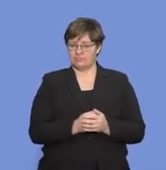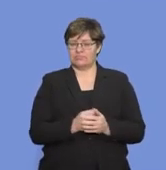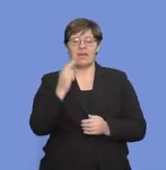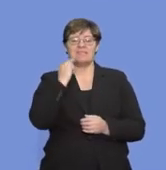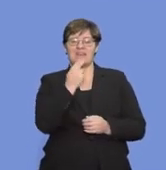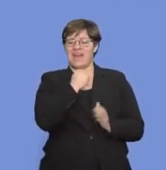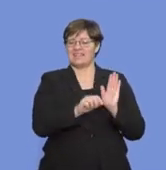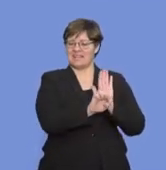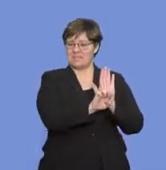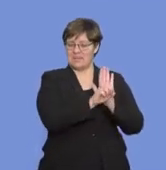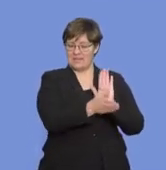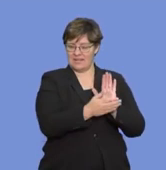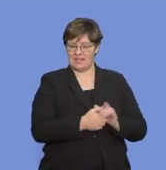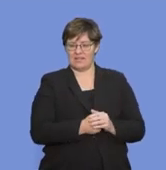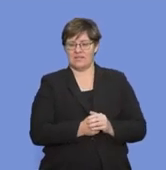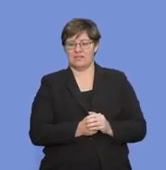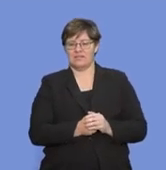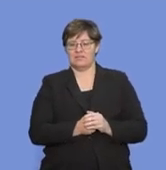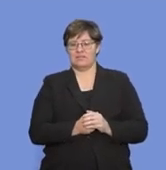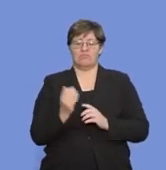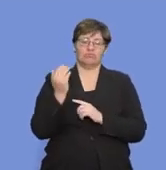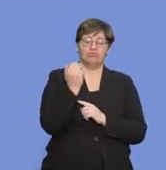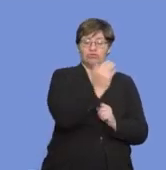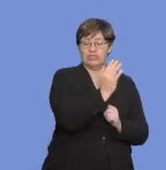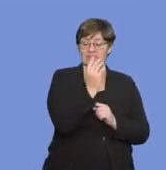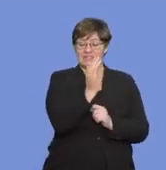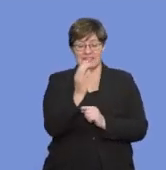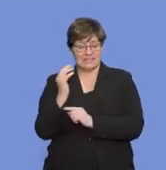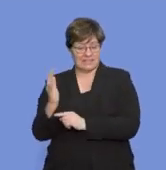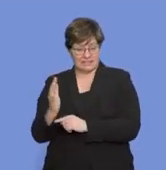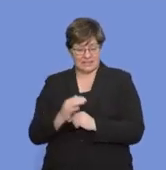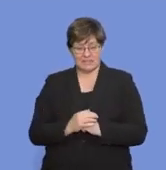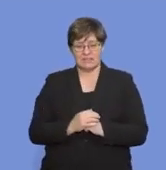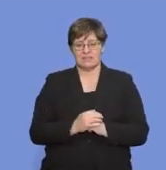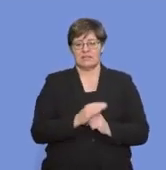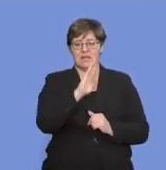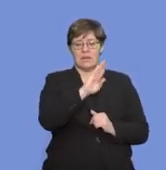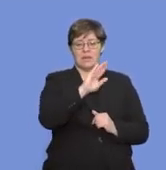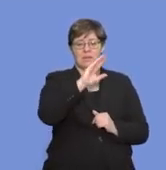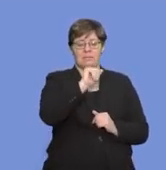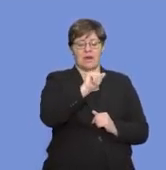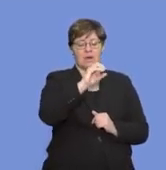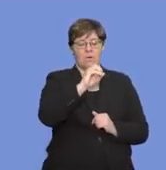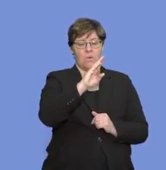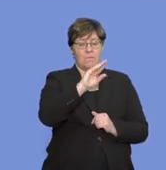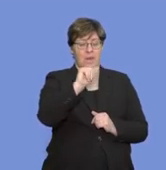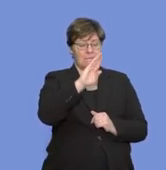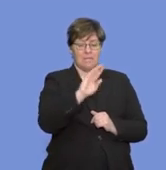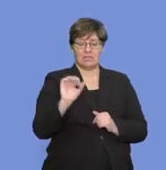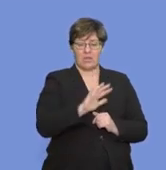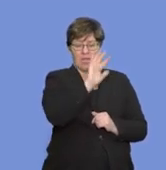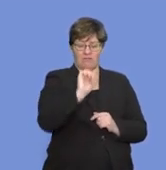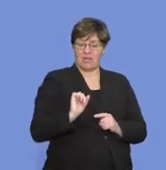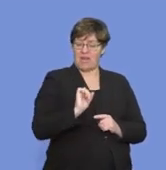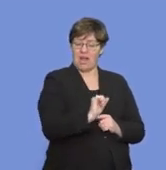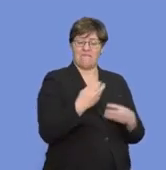All right, so here's a nice example. They are lovely trees, and the baobab tree is one of